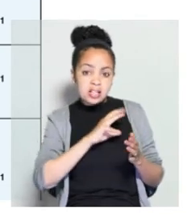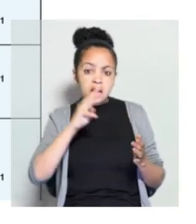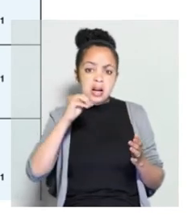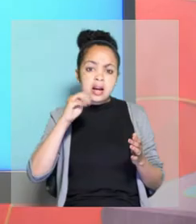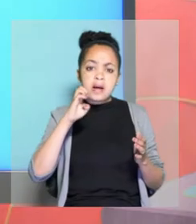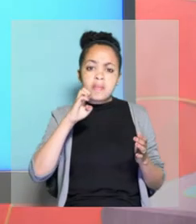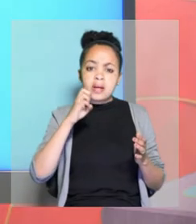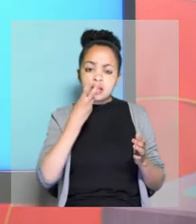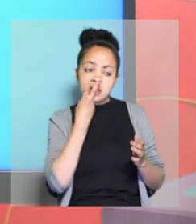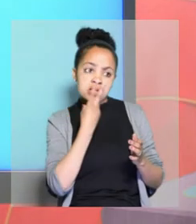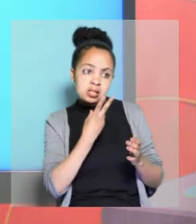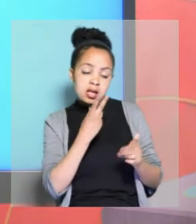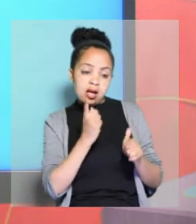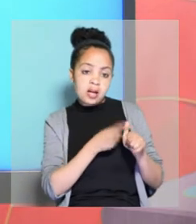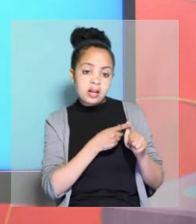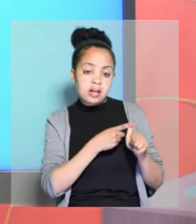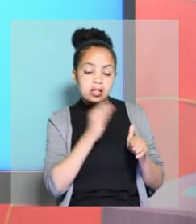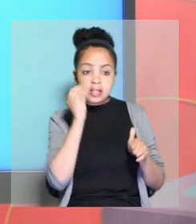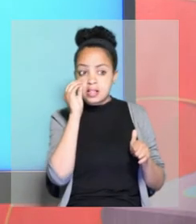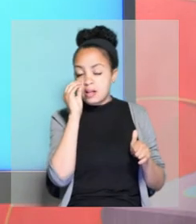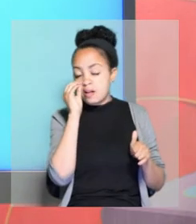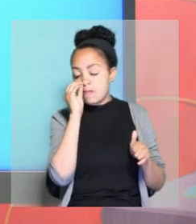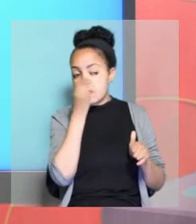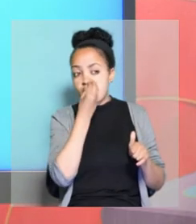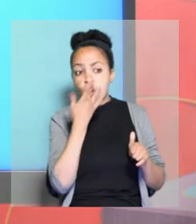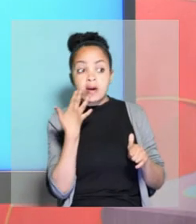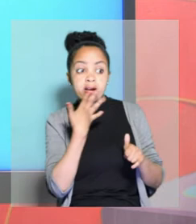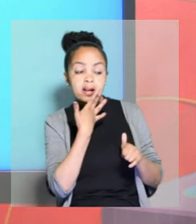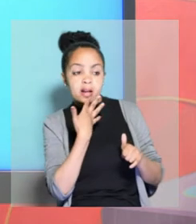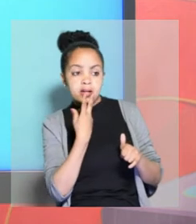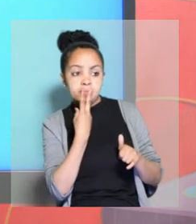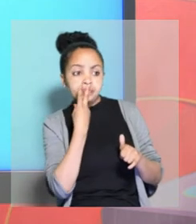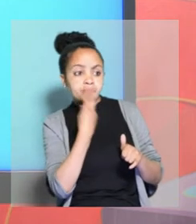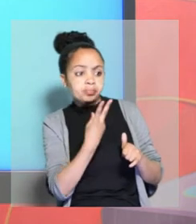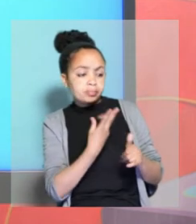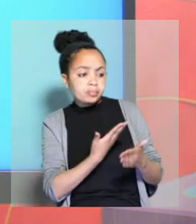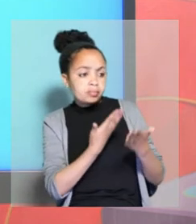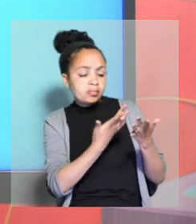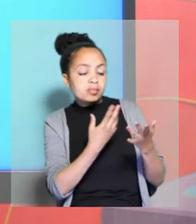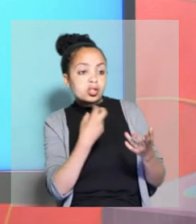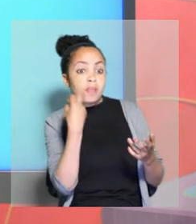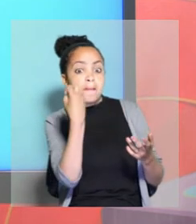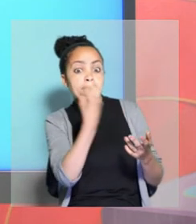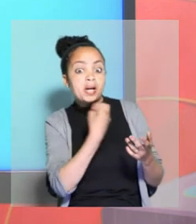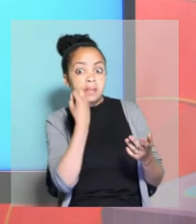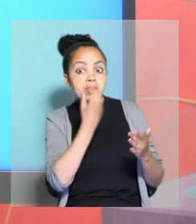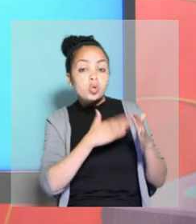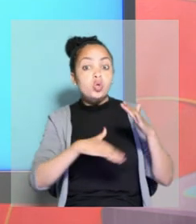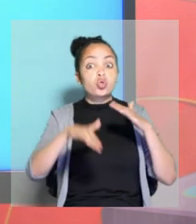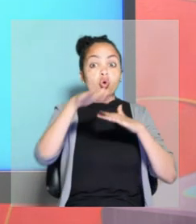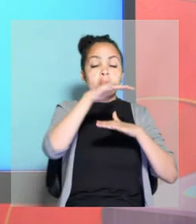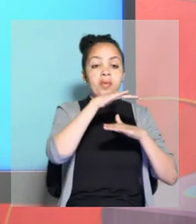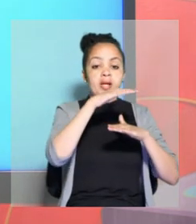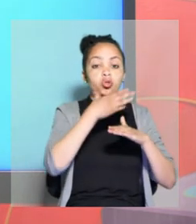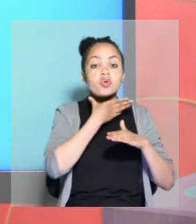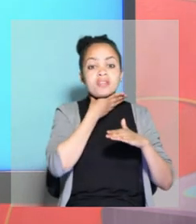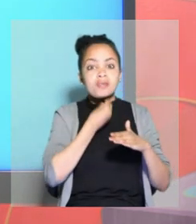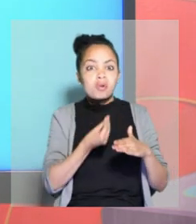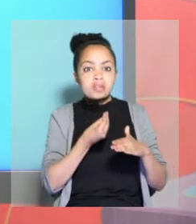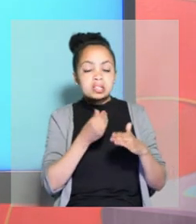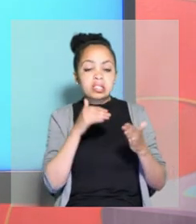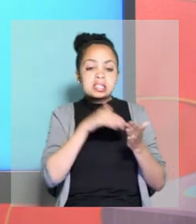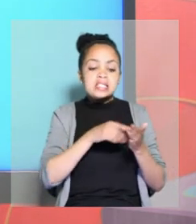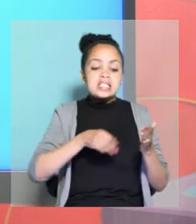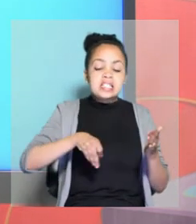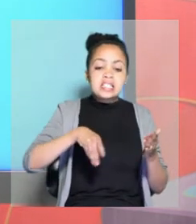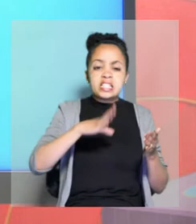are flower color, that can be represented by purple, which is dominant over white, and again seed